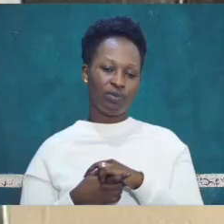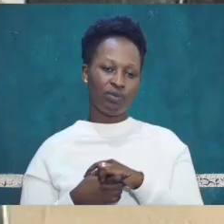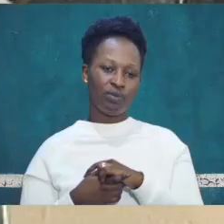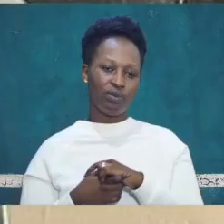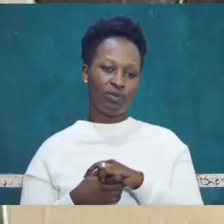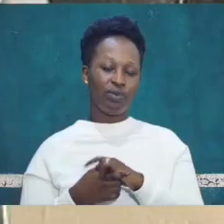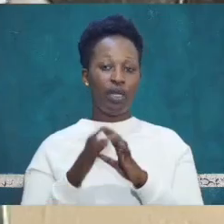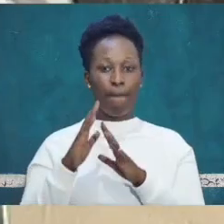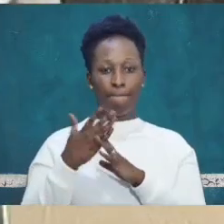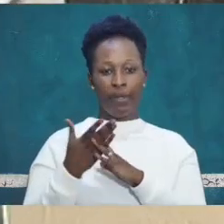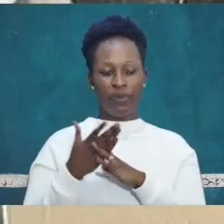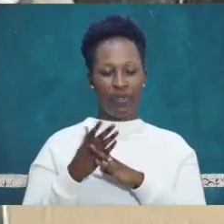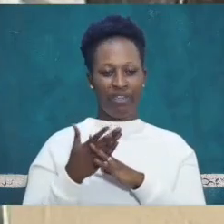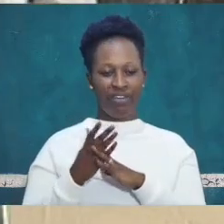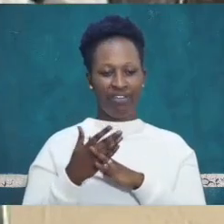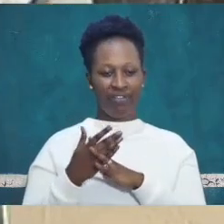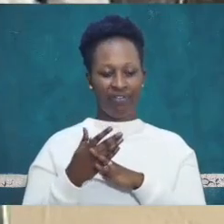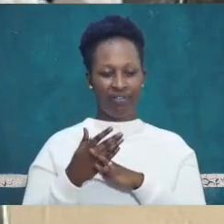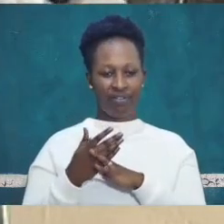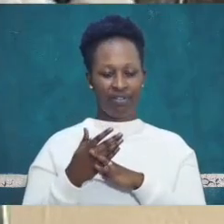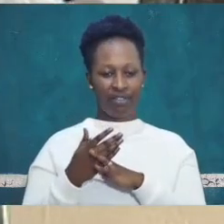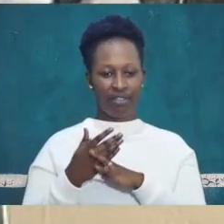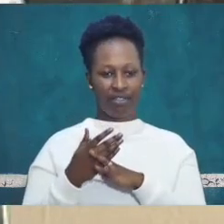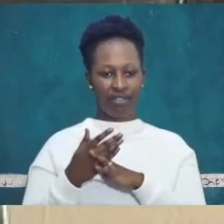relationship between